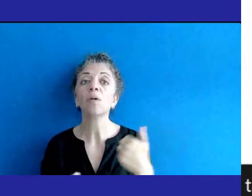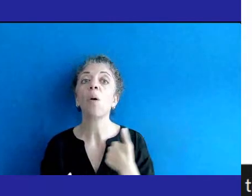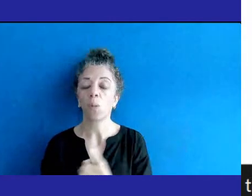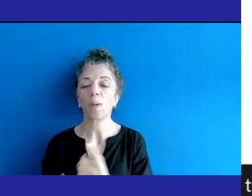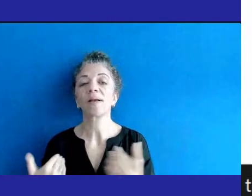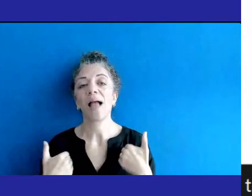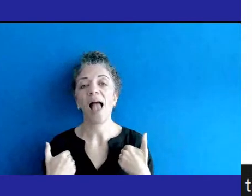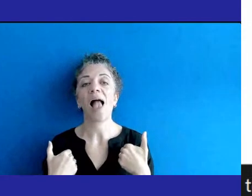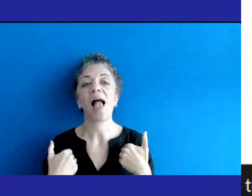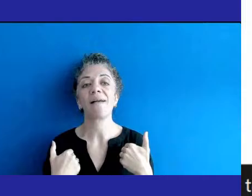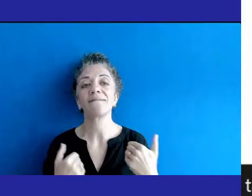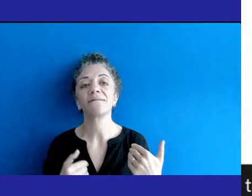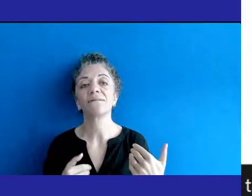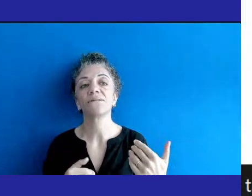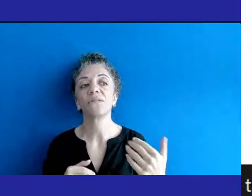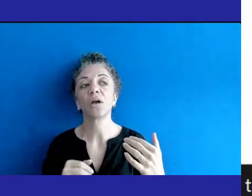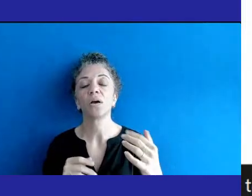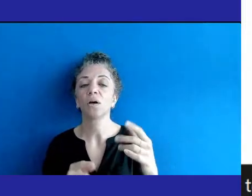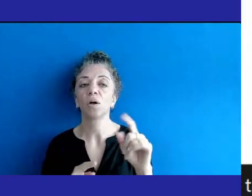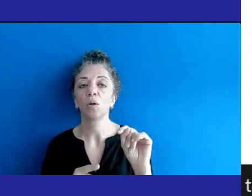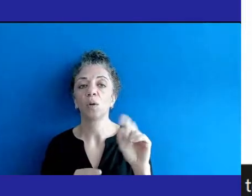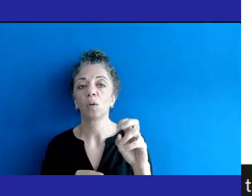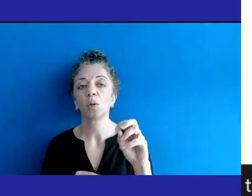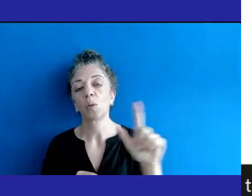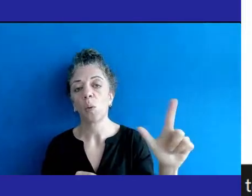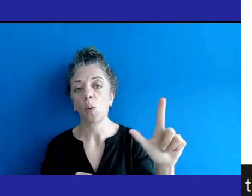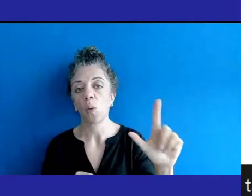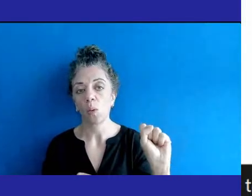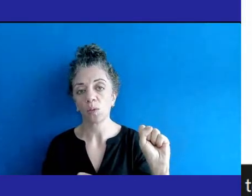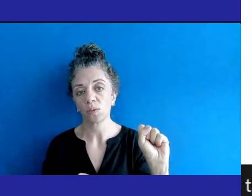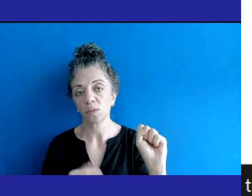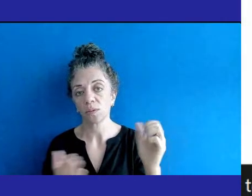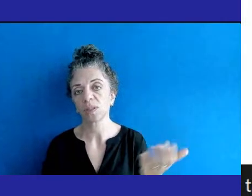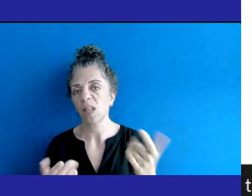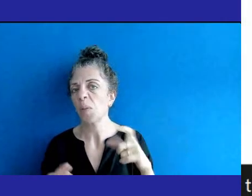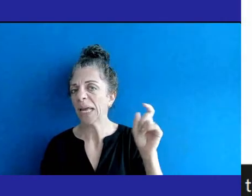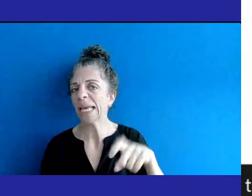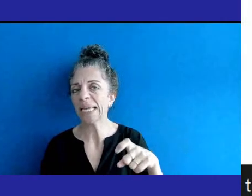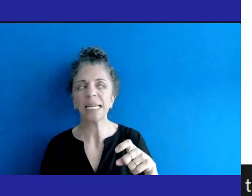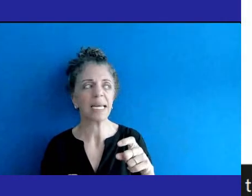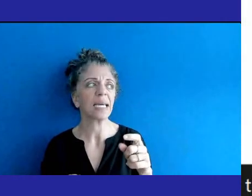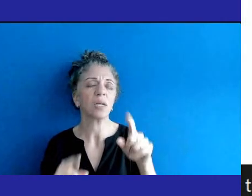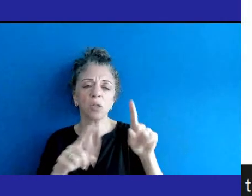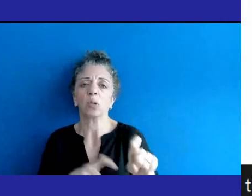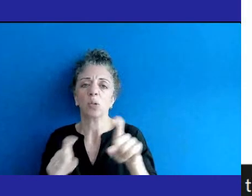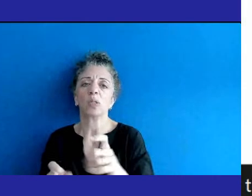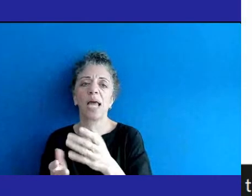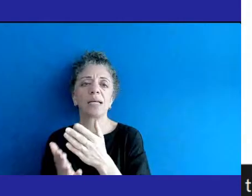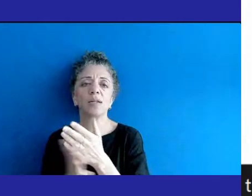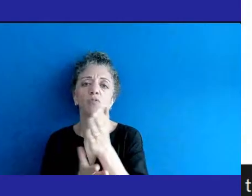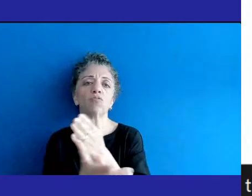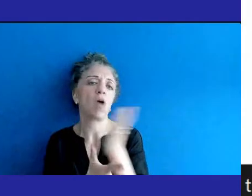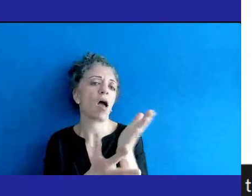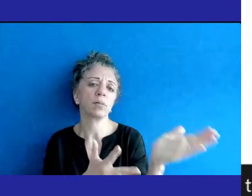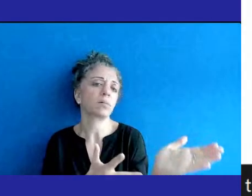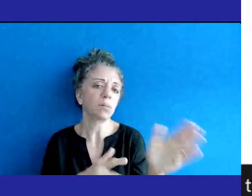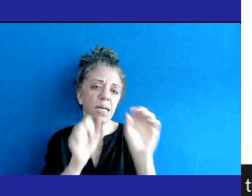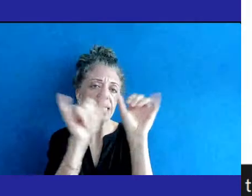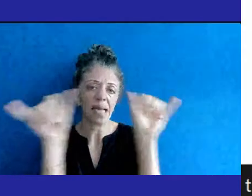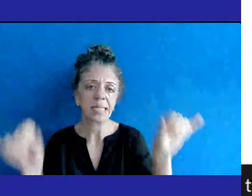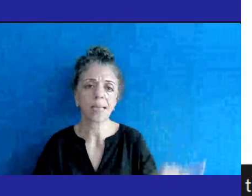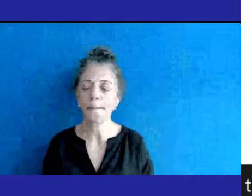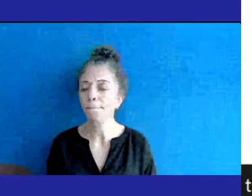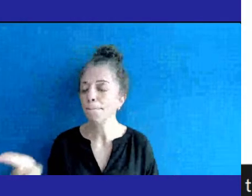fingertips in order to do what we need across the system. It sounds really great. Dr. Katz, any comments? I was thinking, especially